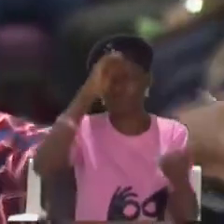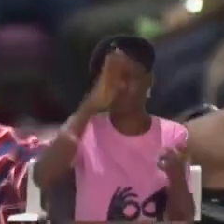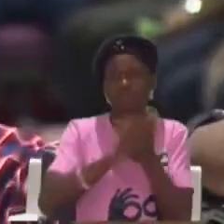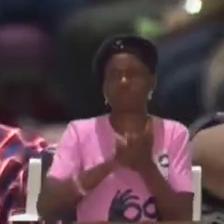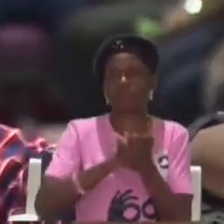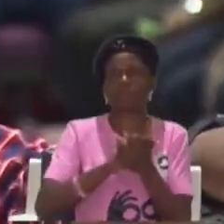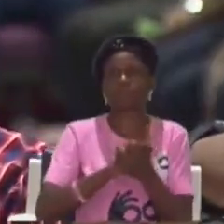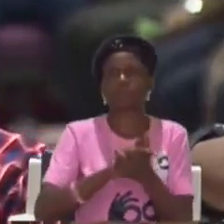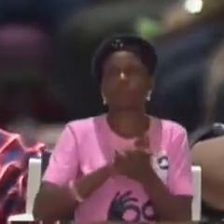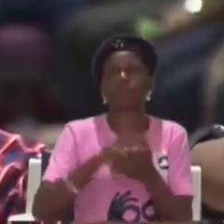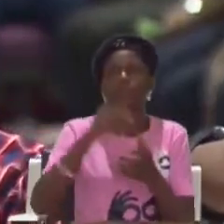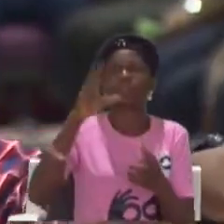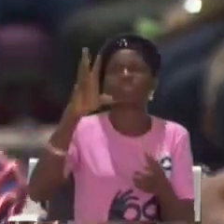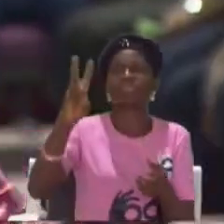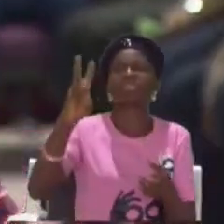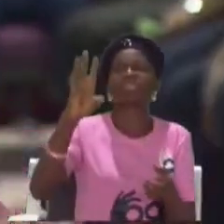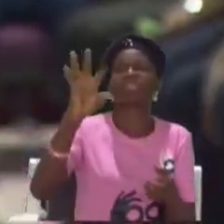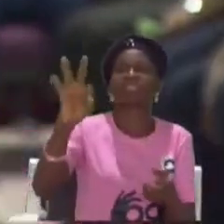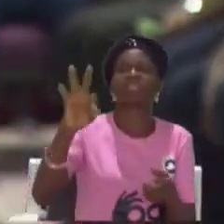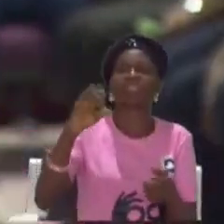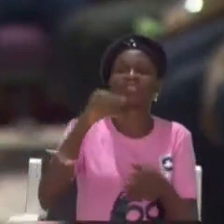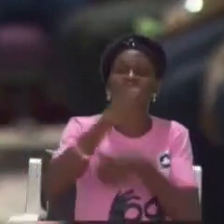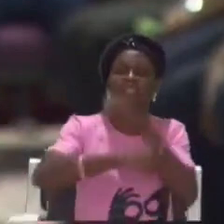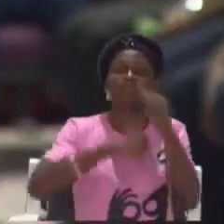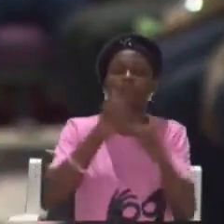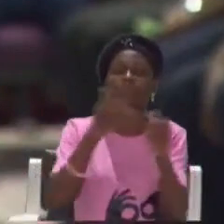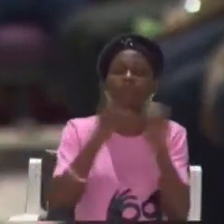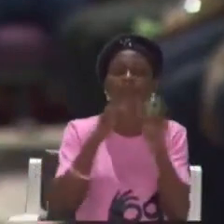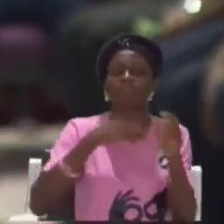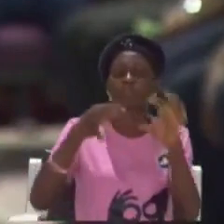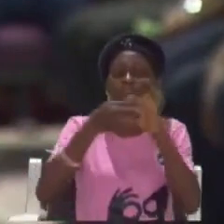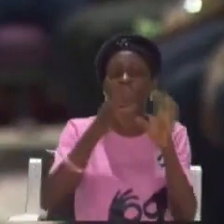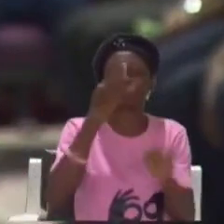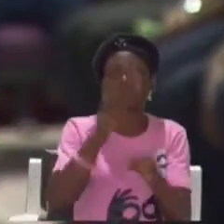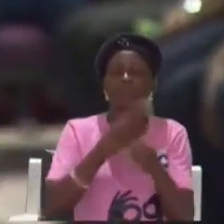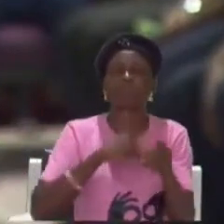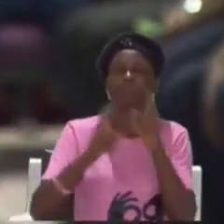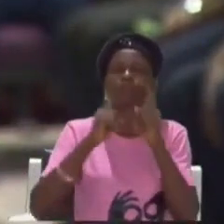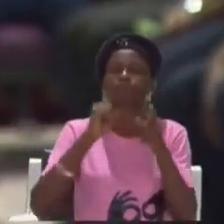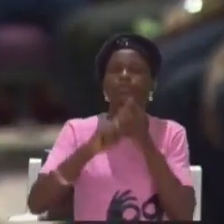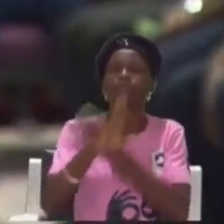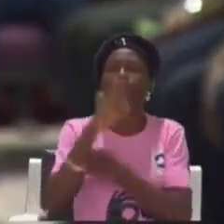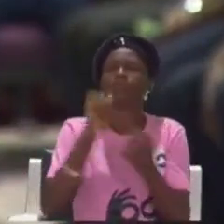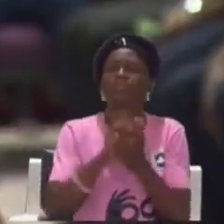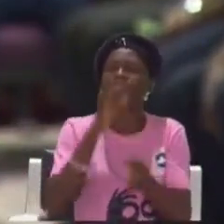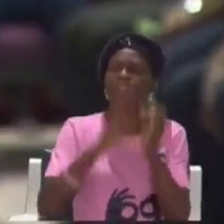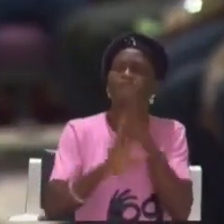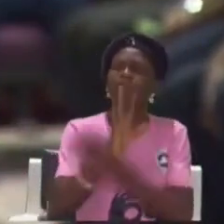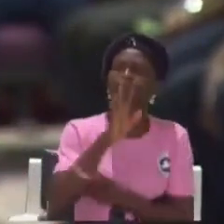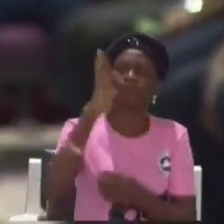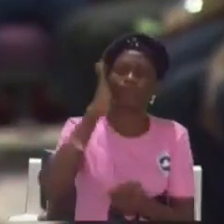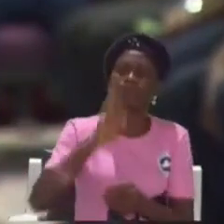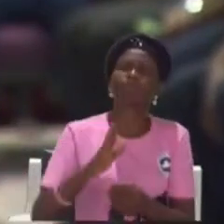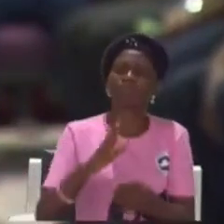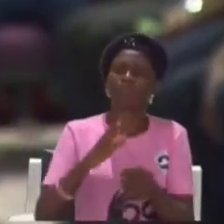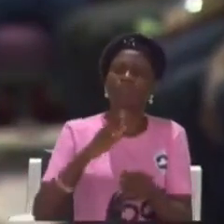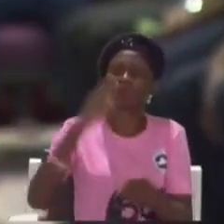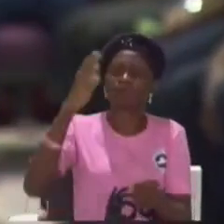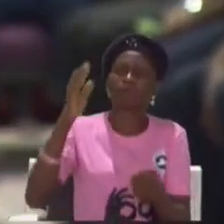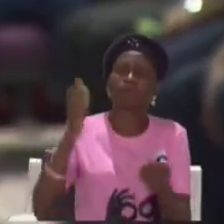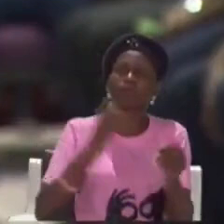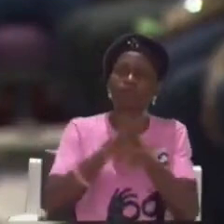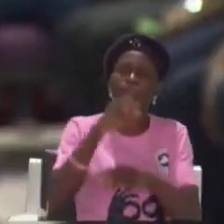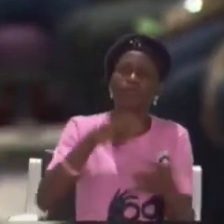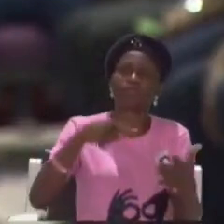the 69th annual convention, and we joined faith and we told the Lord, if the Lord will cause this new wave of glory